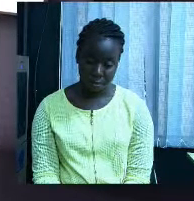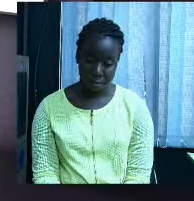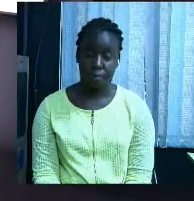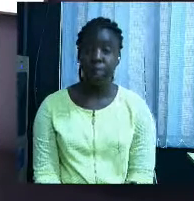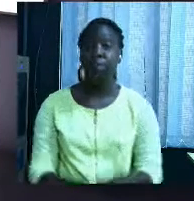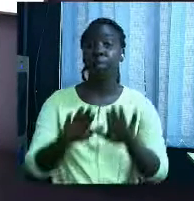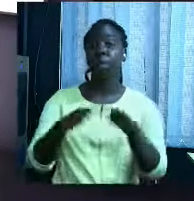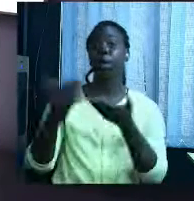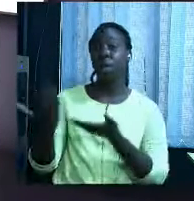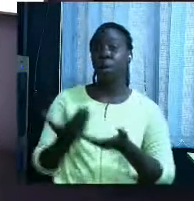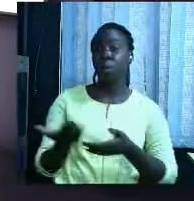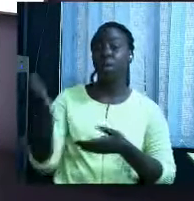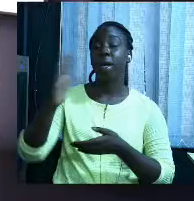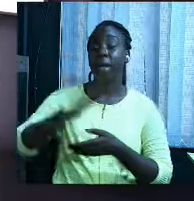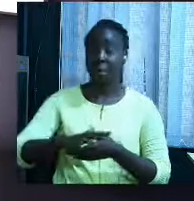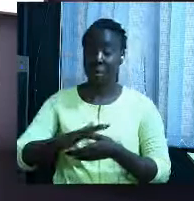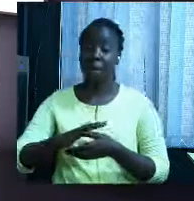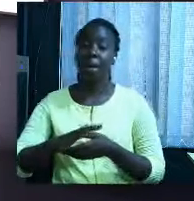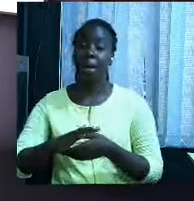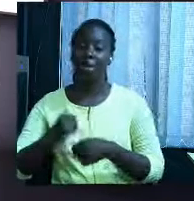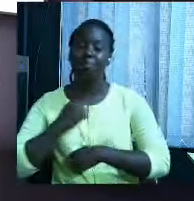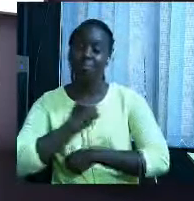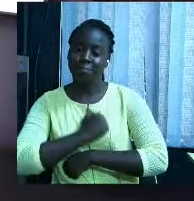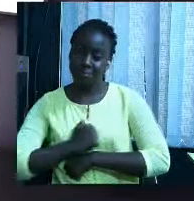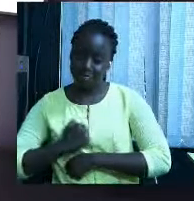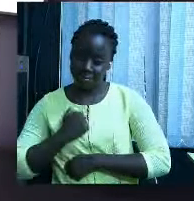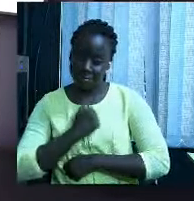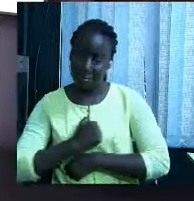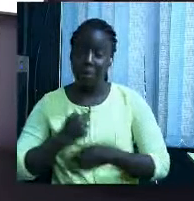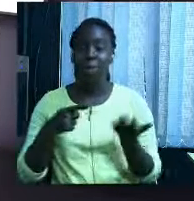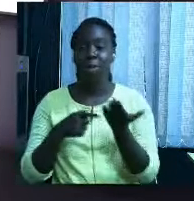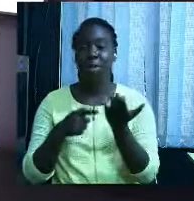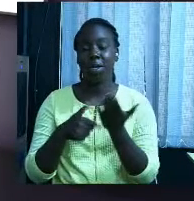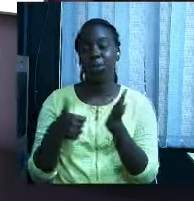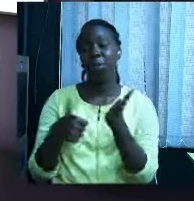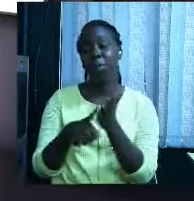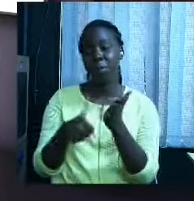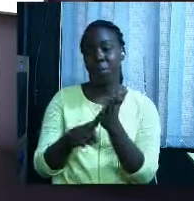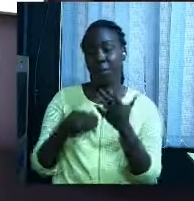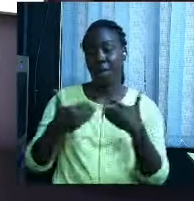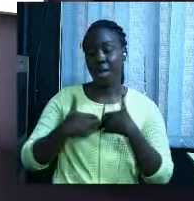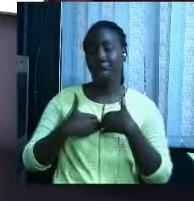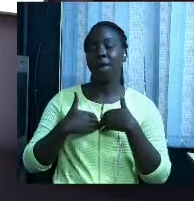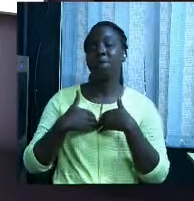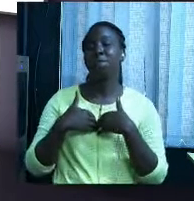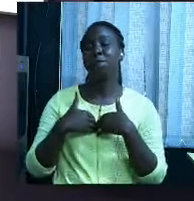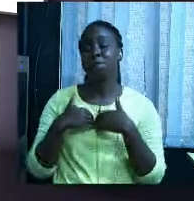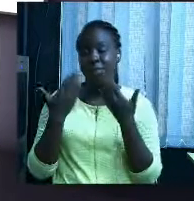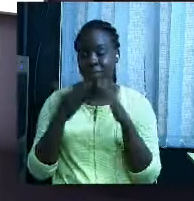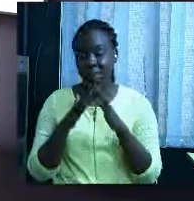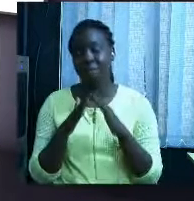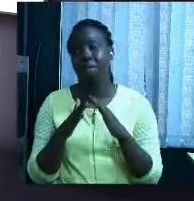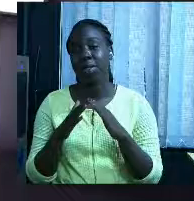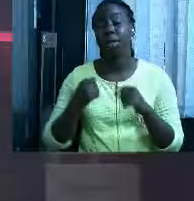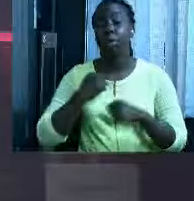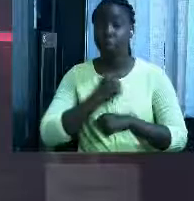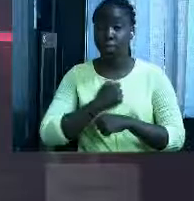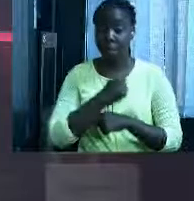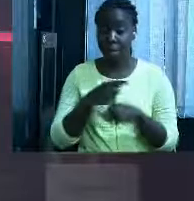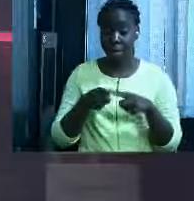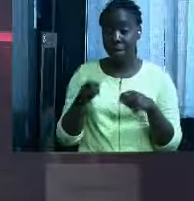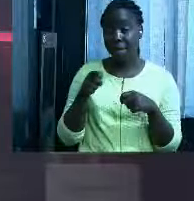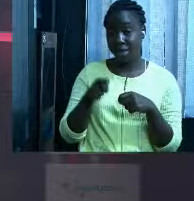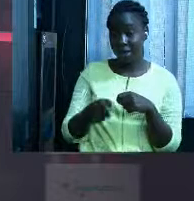Welcome back, viewers. We sincerely apologize for the technical hitch that we are having, but well, this speaks to the actual theme of